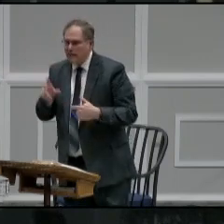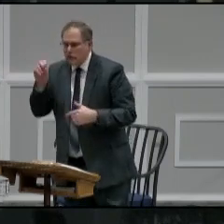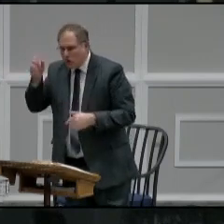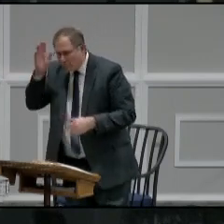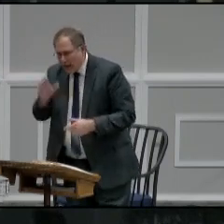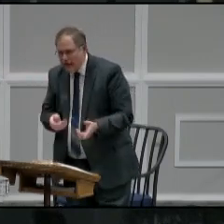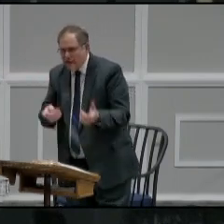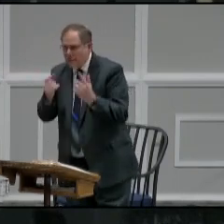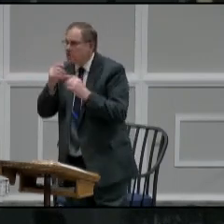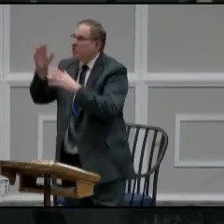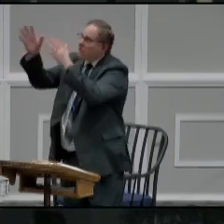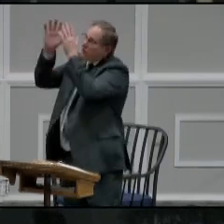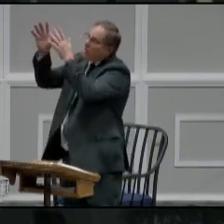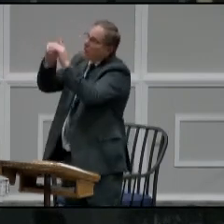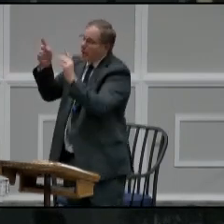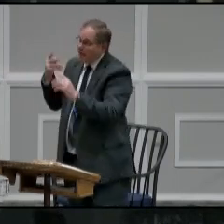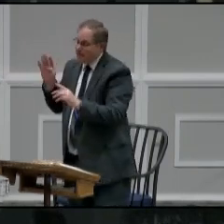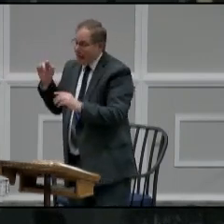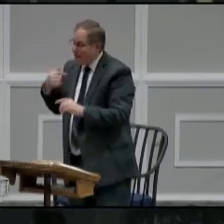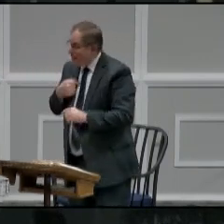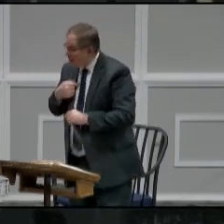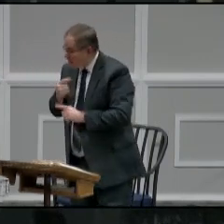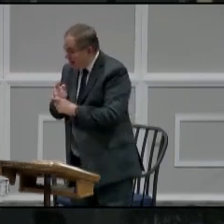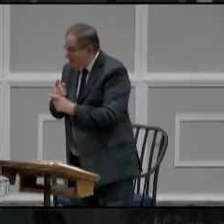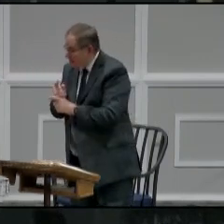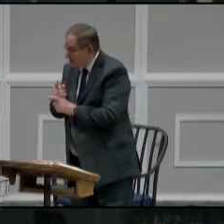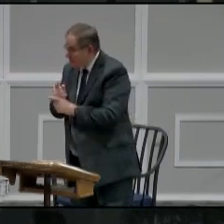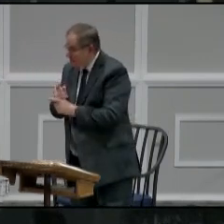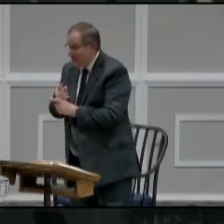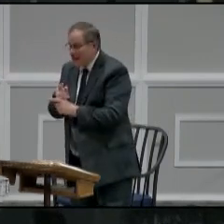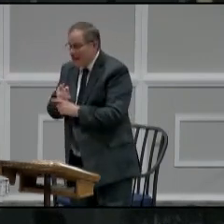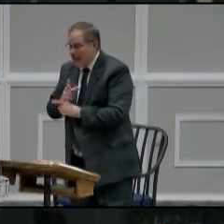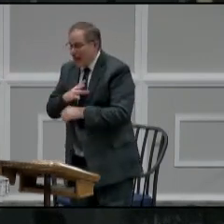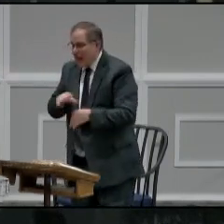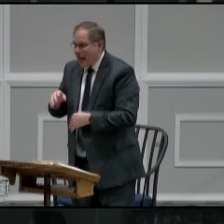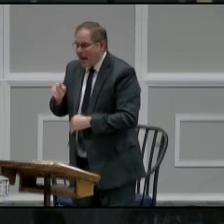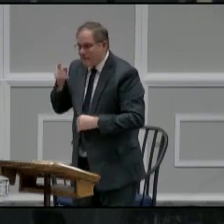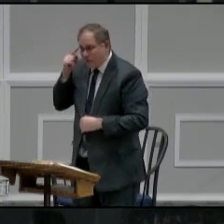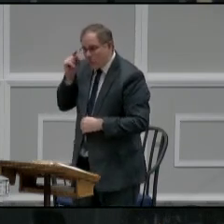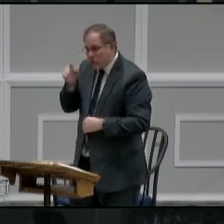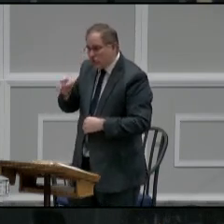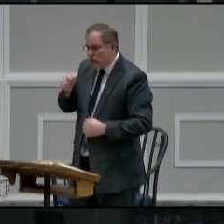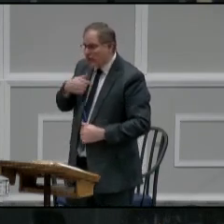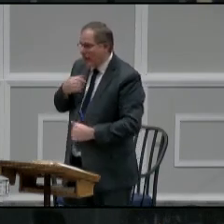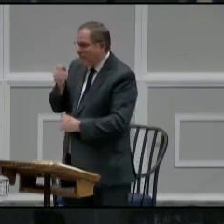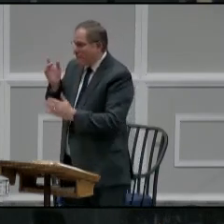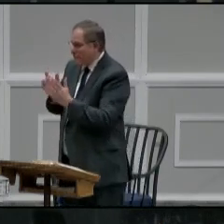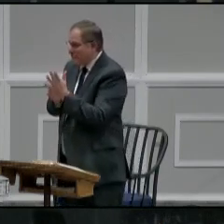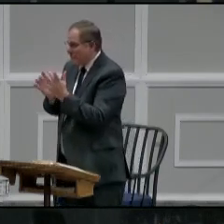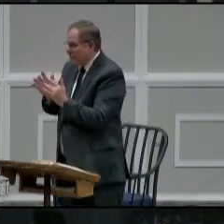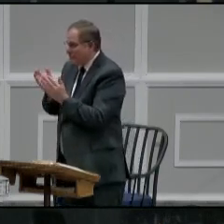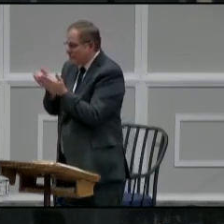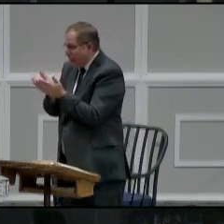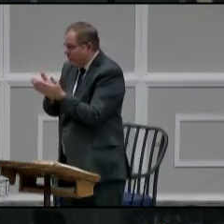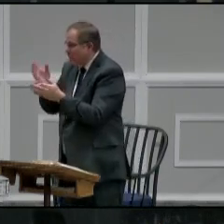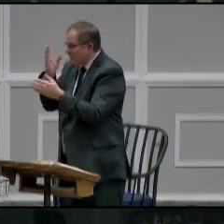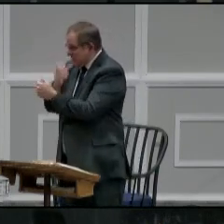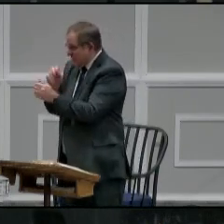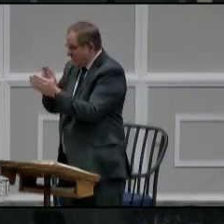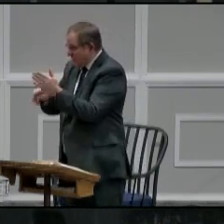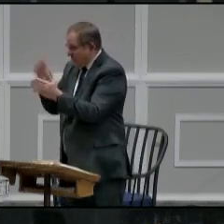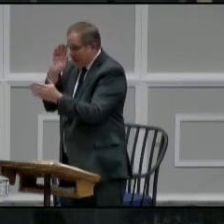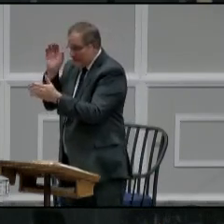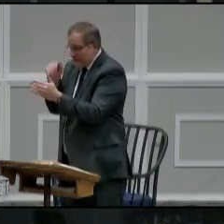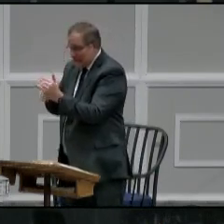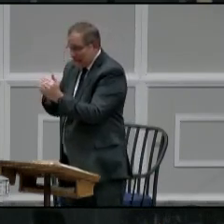man cometh unto the Father but by me." And if in order for you to have Bible salvation, in order for you to be saved